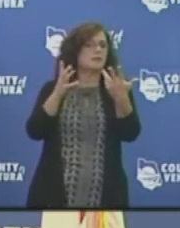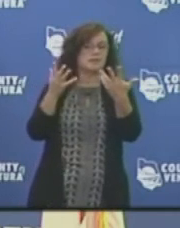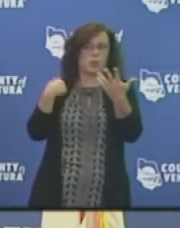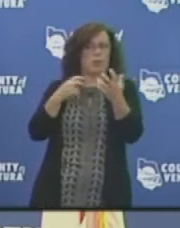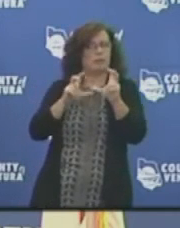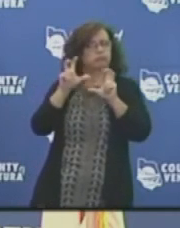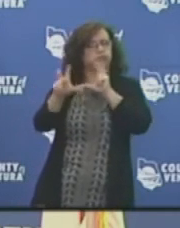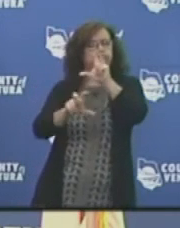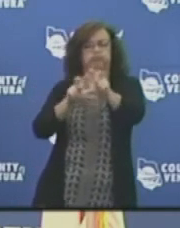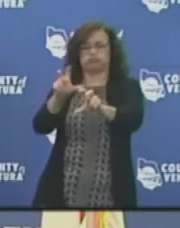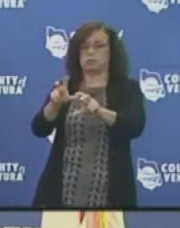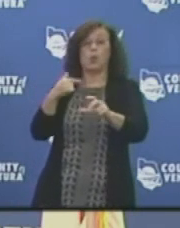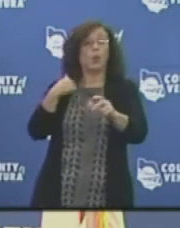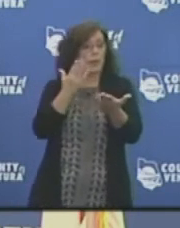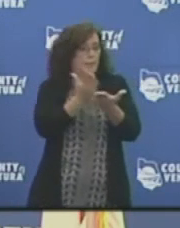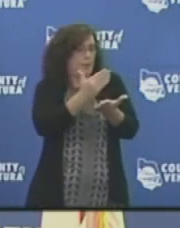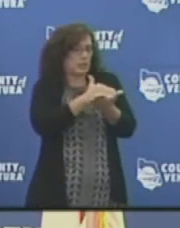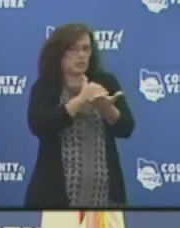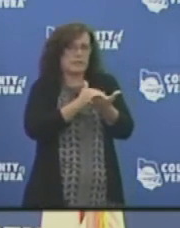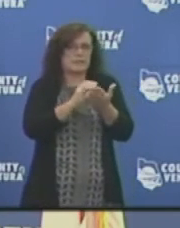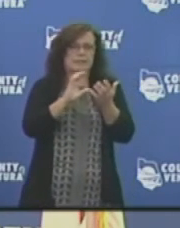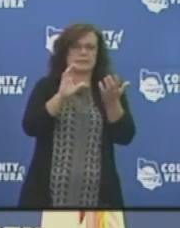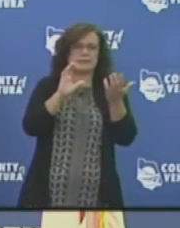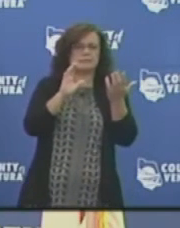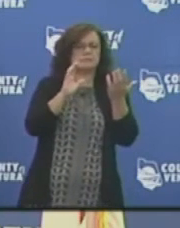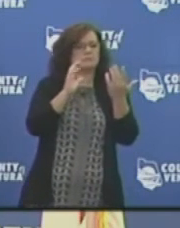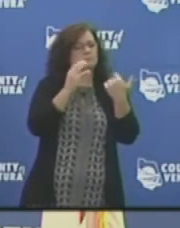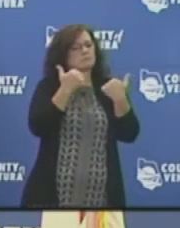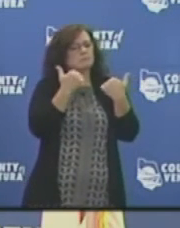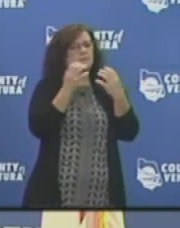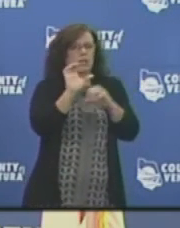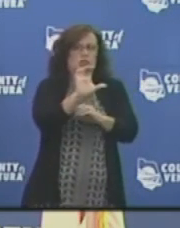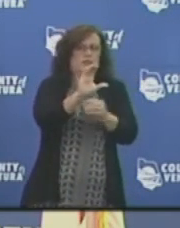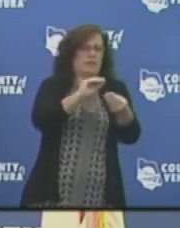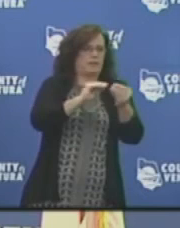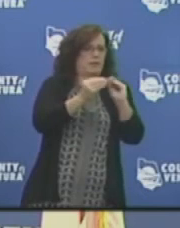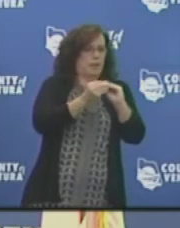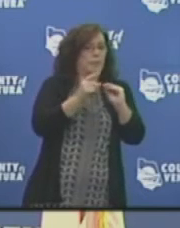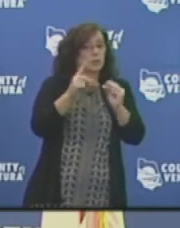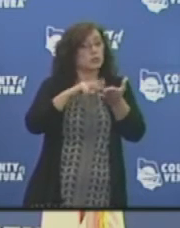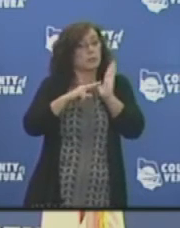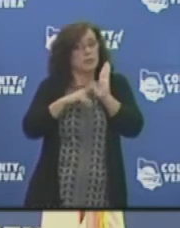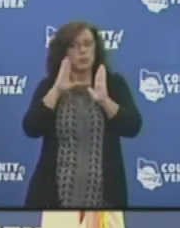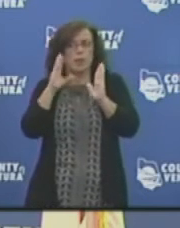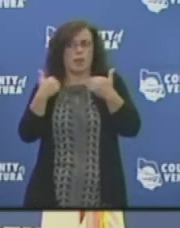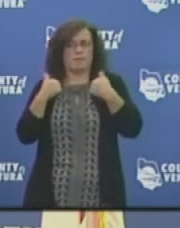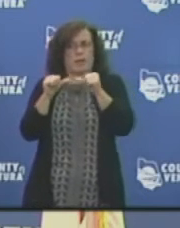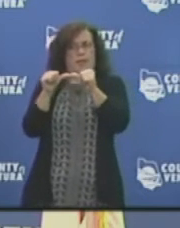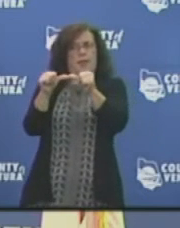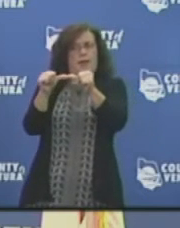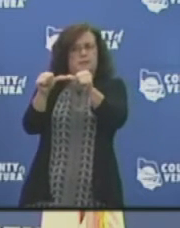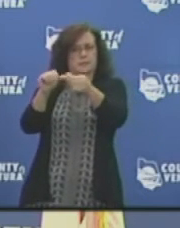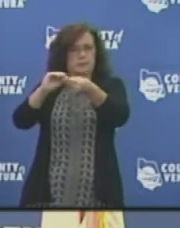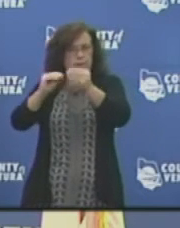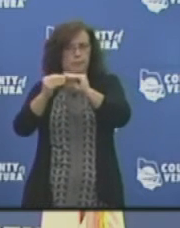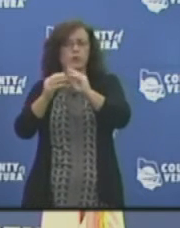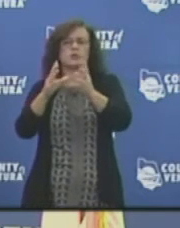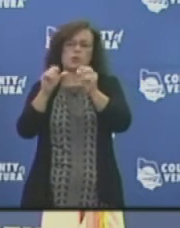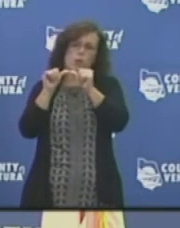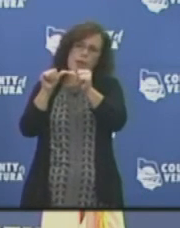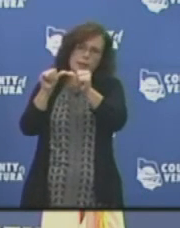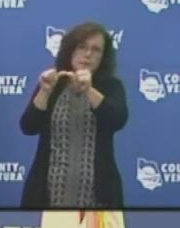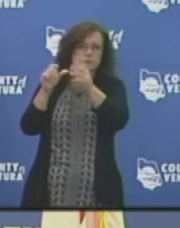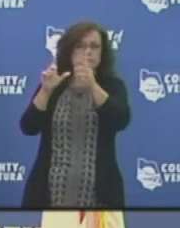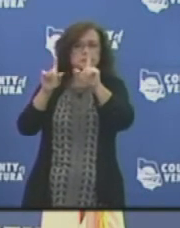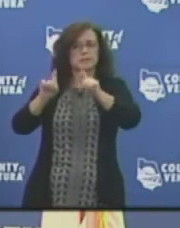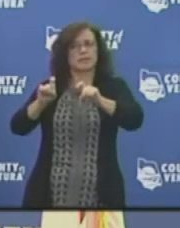investment. We budgeted very conservatively. Our Board of Supervisors did, so that we would have funds that could last, so we had sustained this, and we're continuing to do